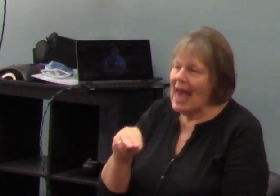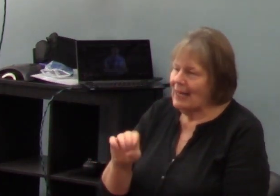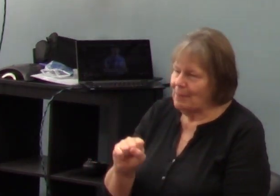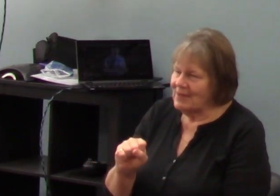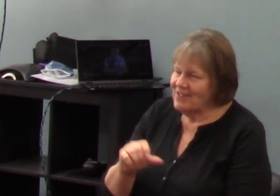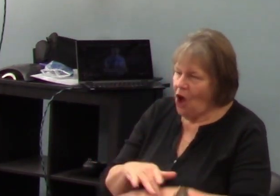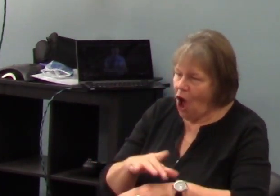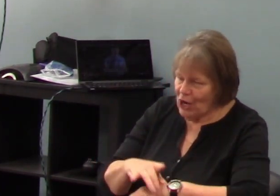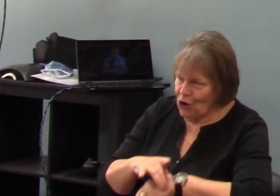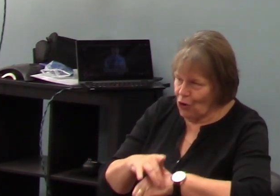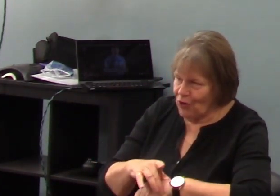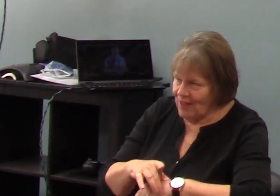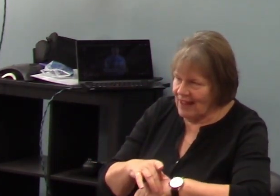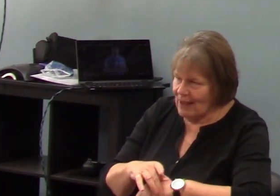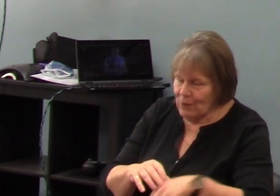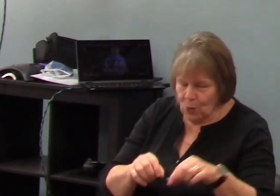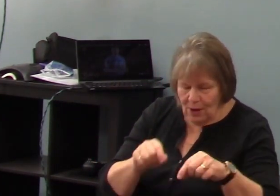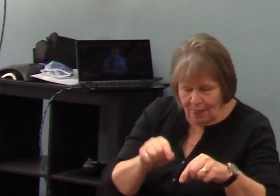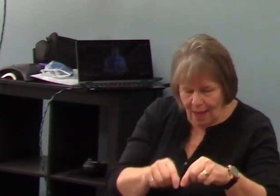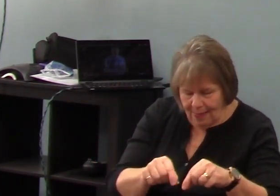in a line,